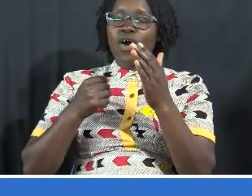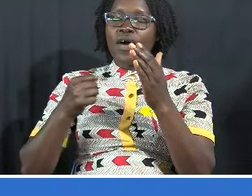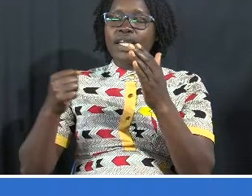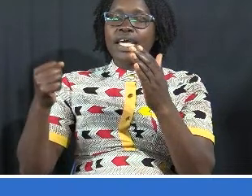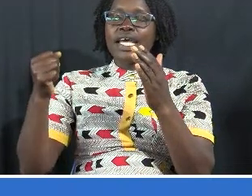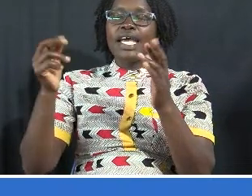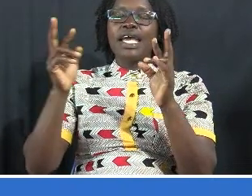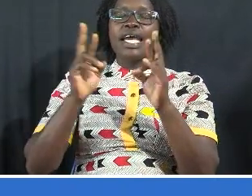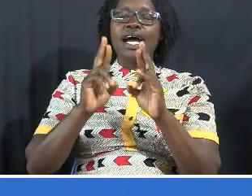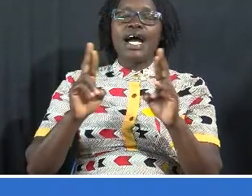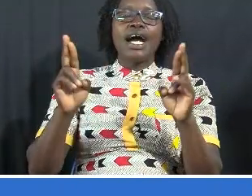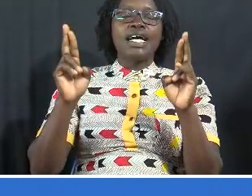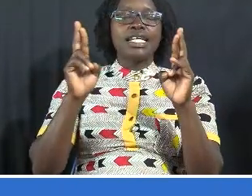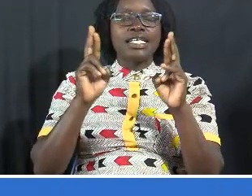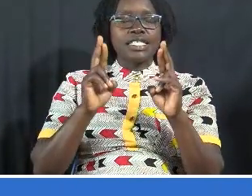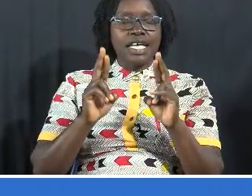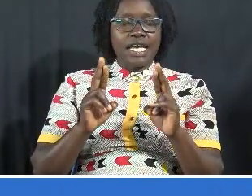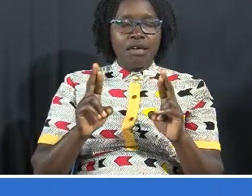mlangoni